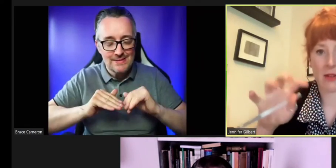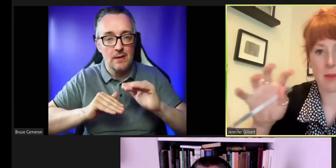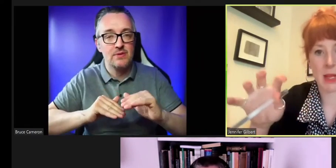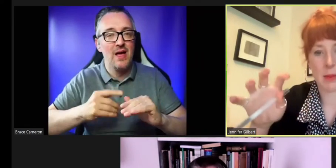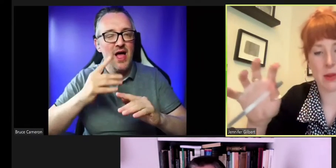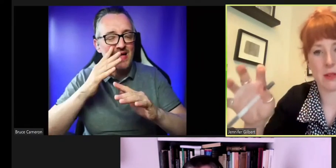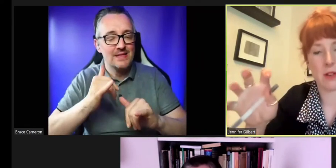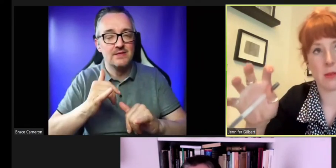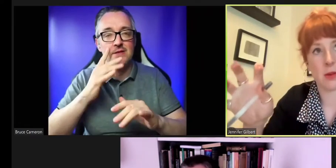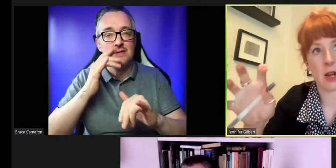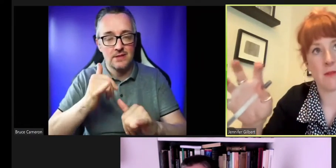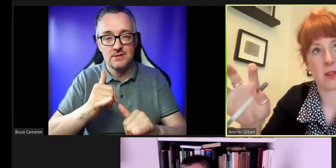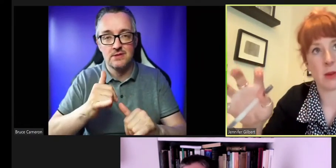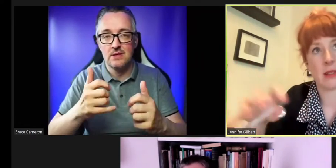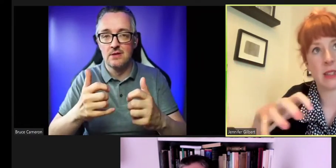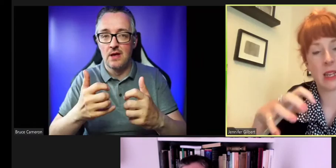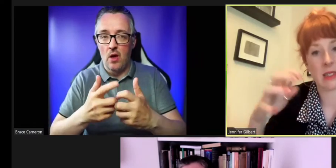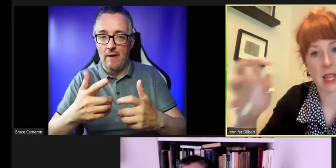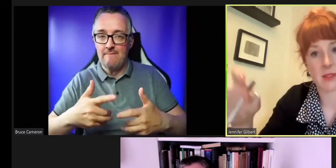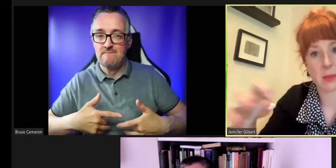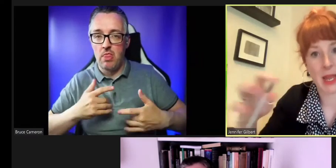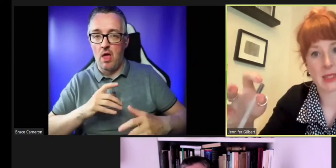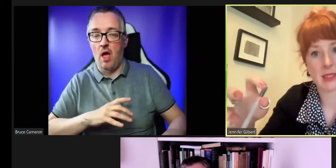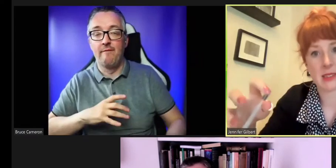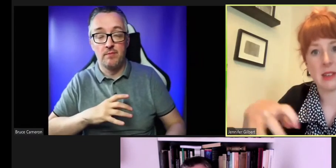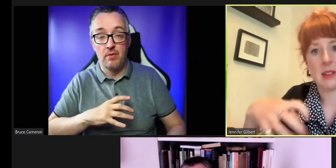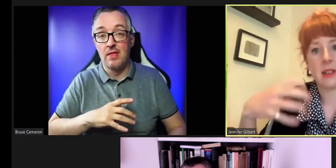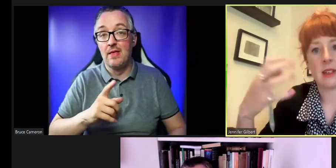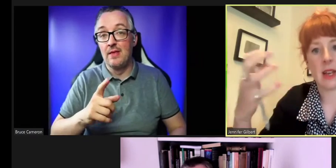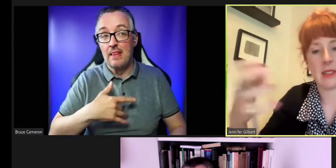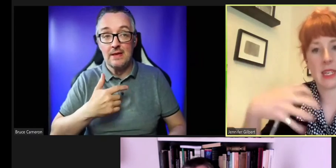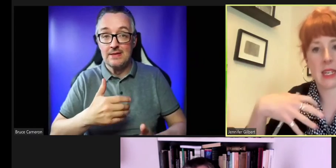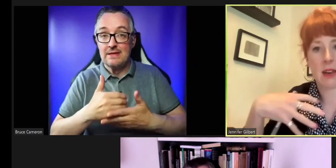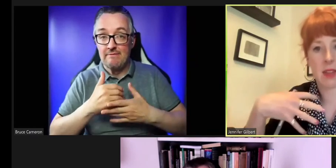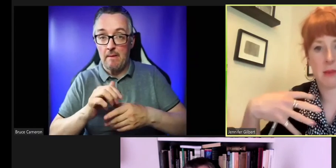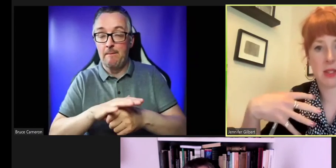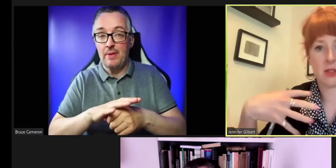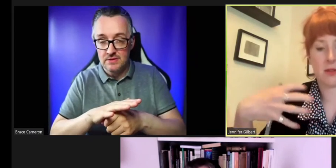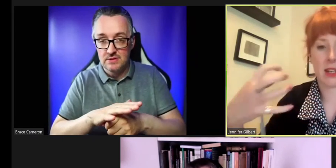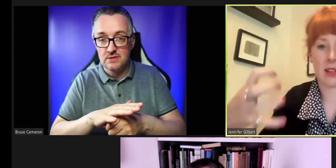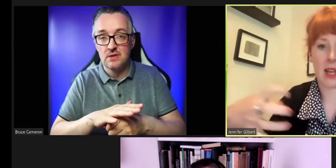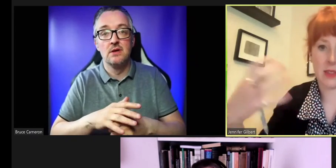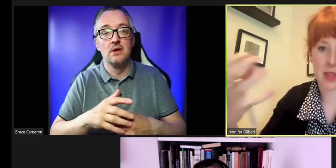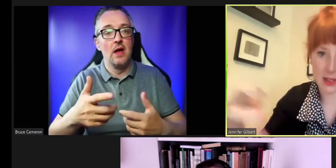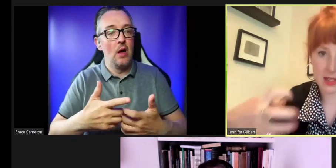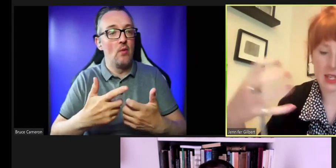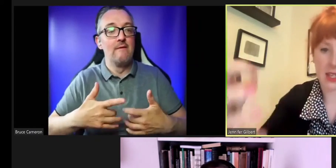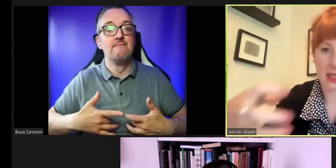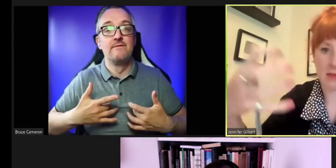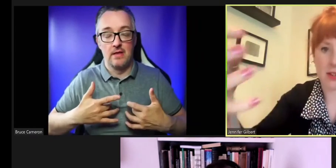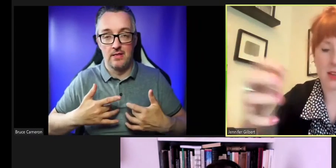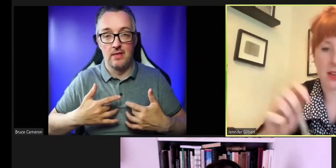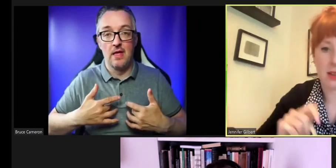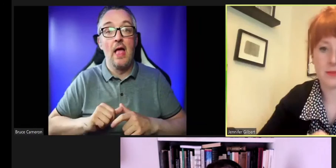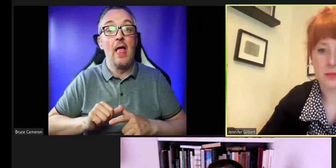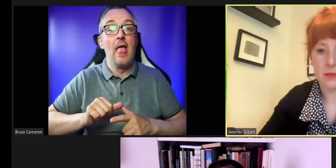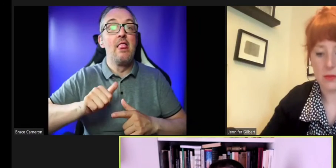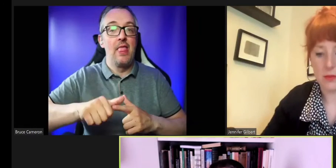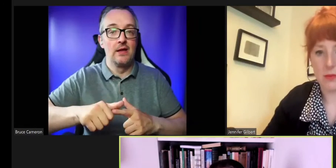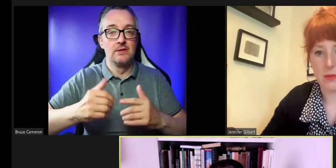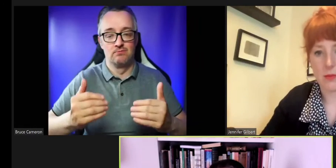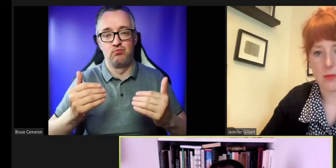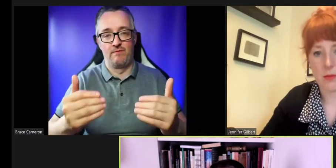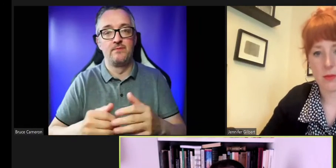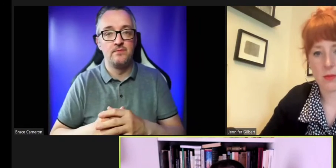trialing it around people that you feel more comfortable and in a safe space, and seeing how that makes you feel, and then taking it further. Yeah, I